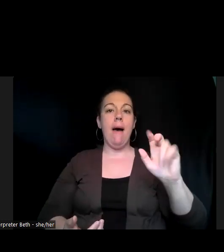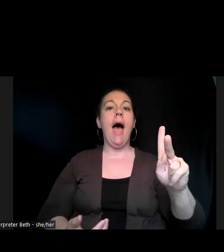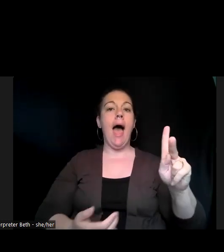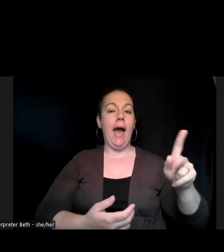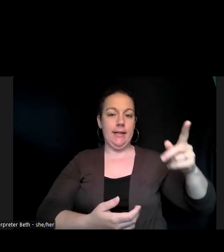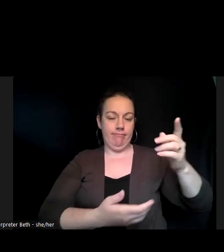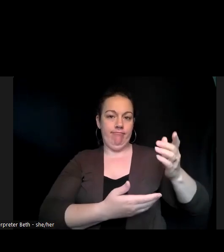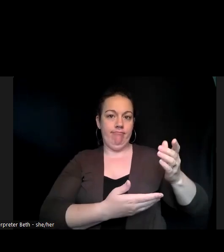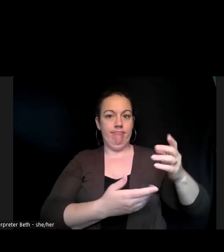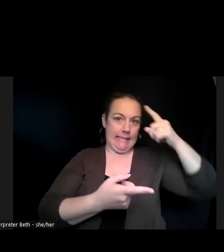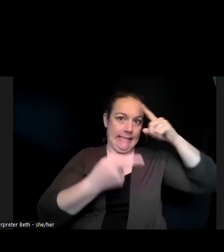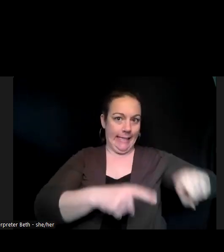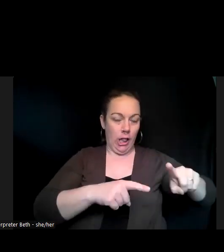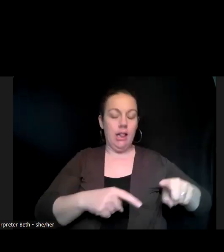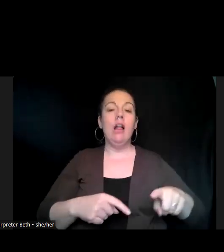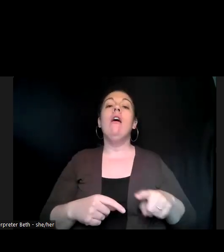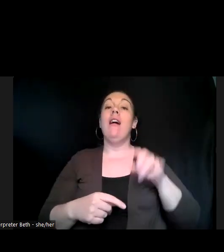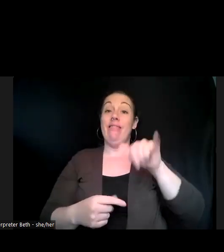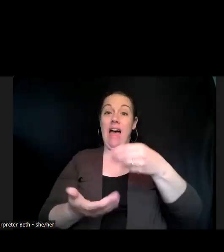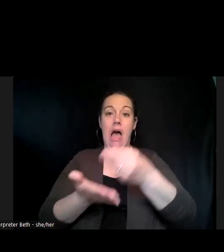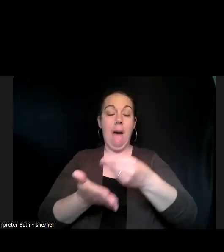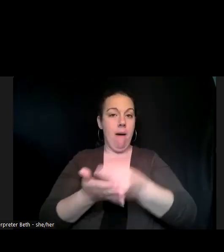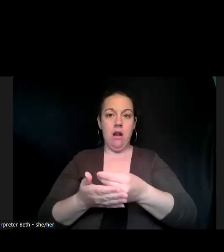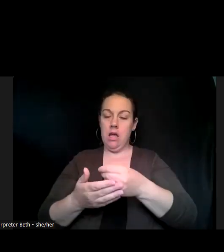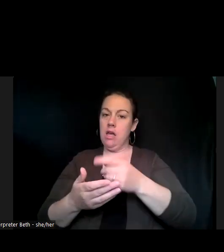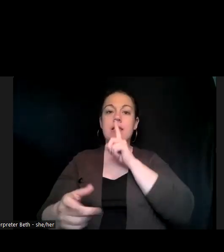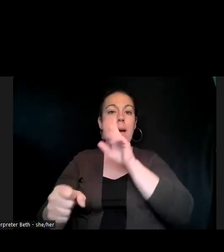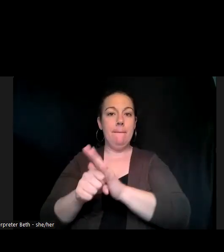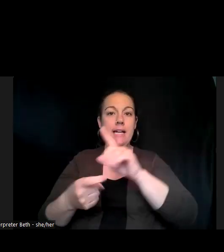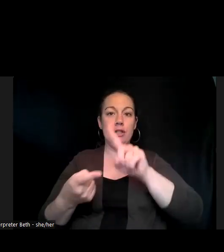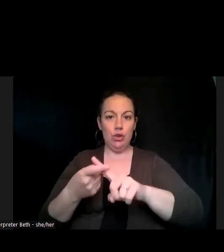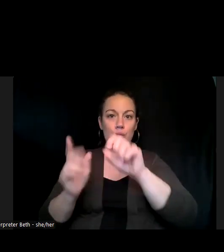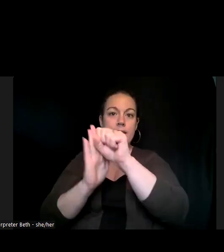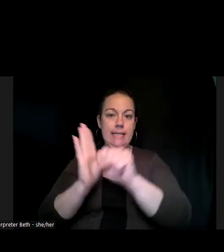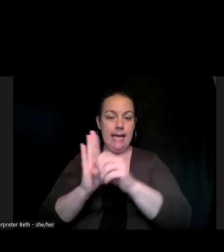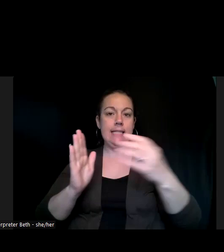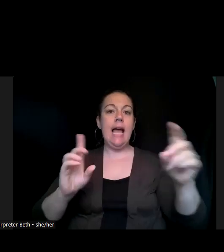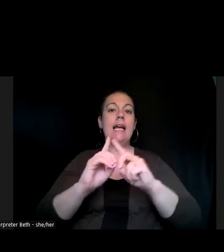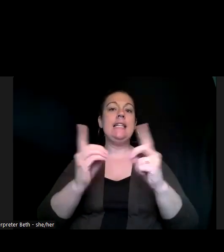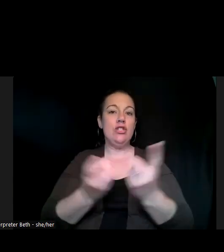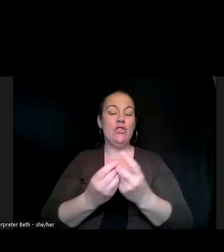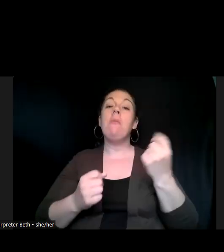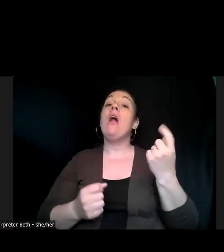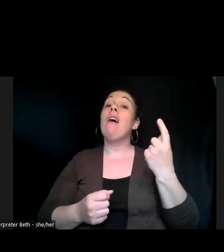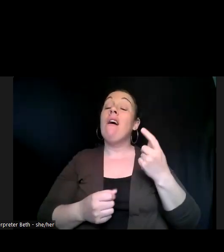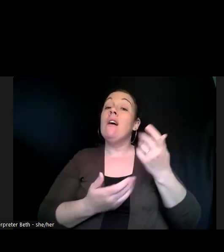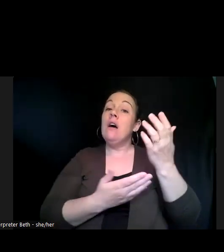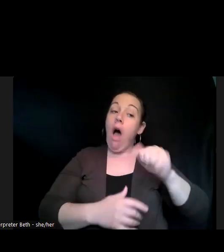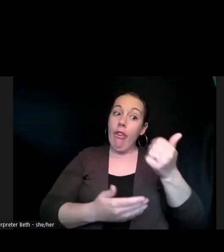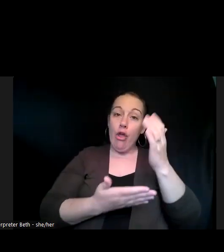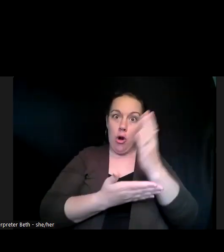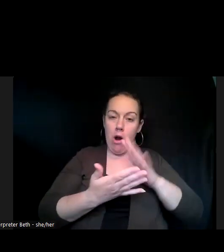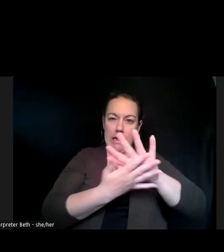to states and districts, and so won't be part of that money that's coming back. What's a little bit less clear is what would happen if there's